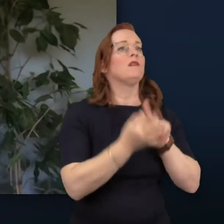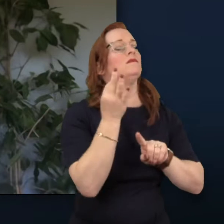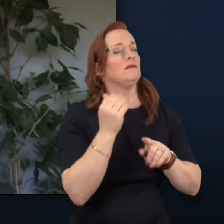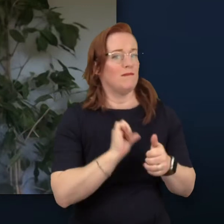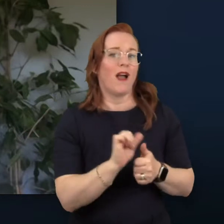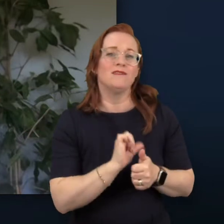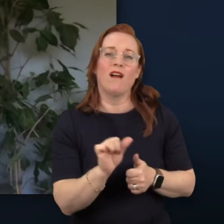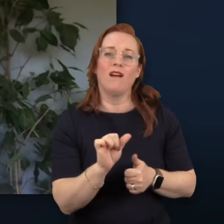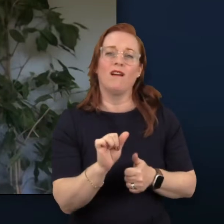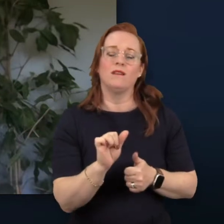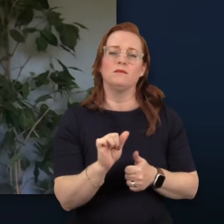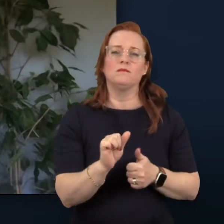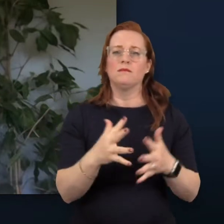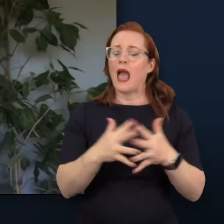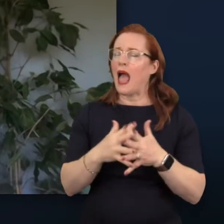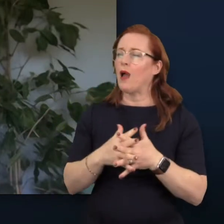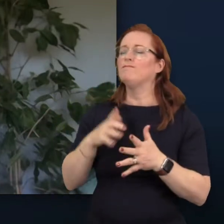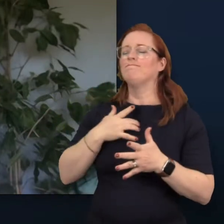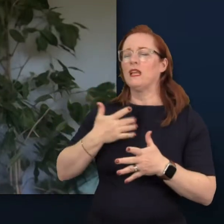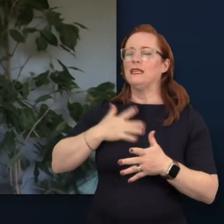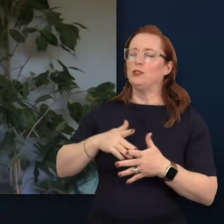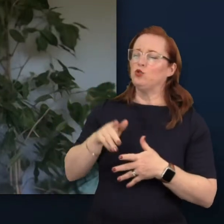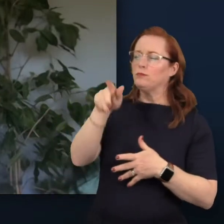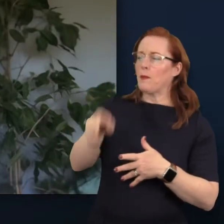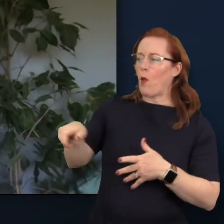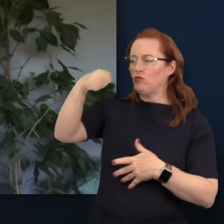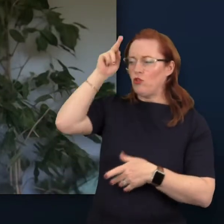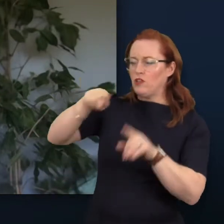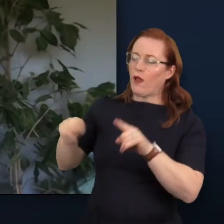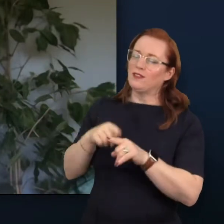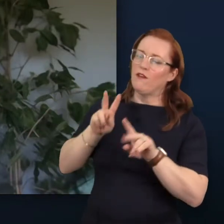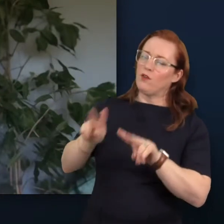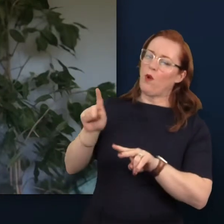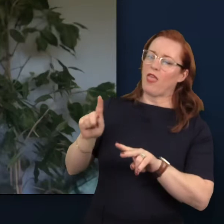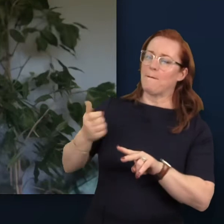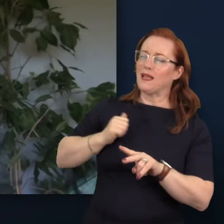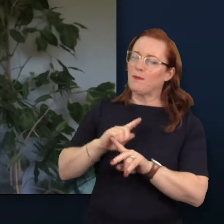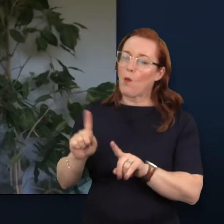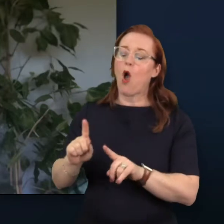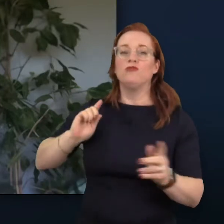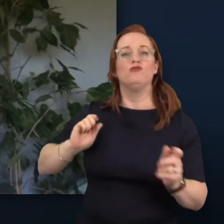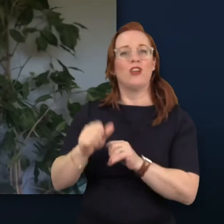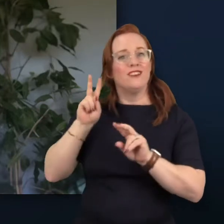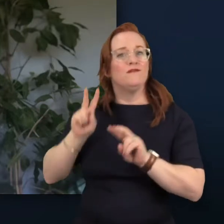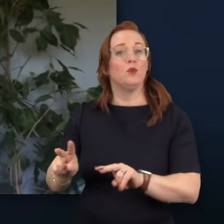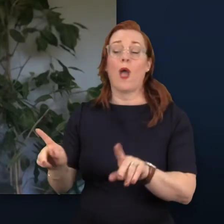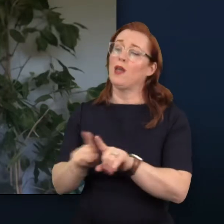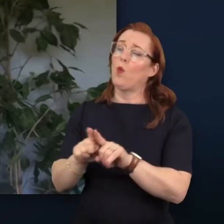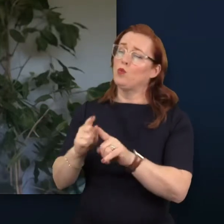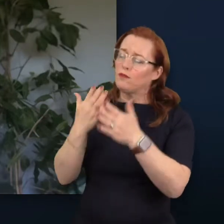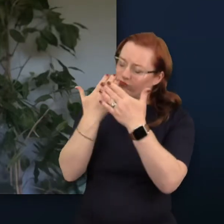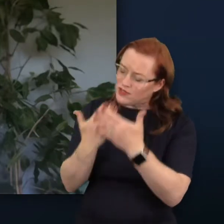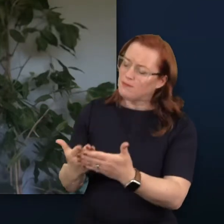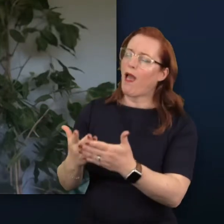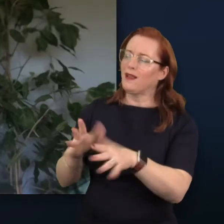It is by adapting and changing views about people and their contributions and accepting and respecting differences